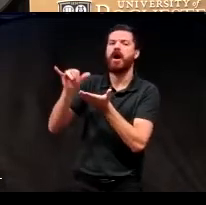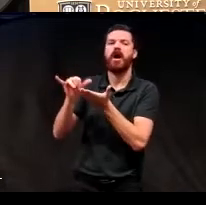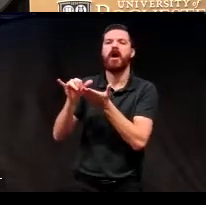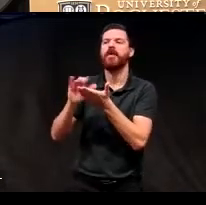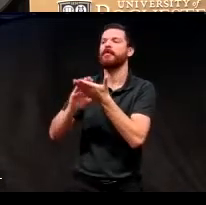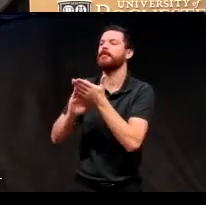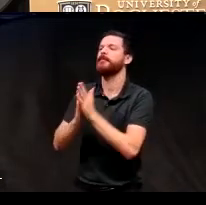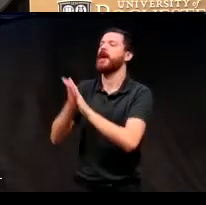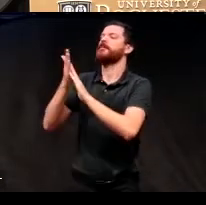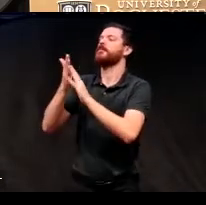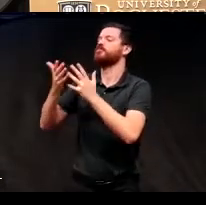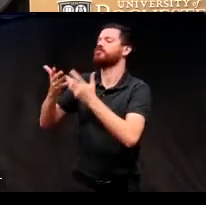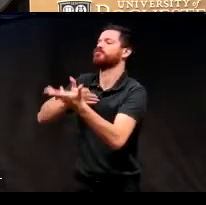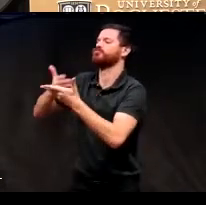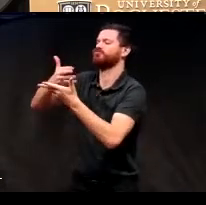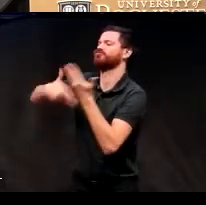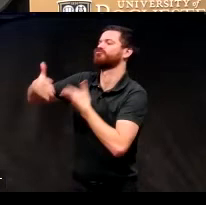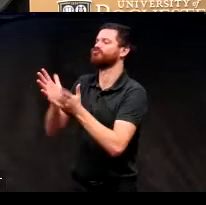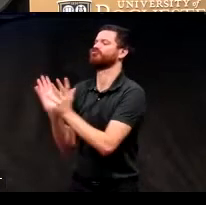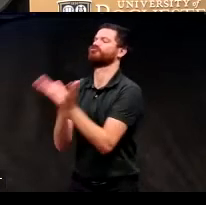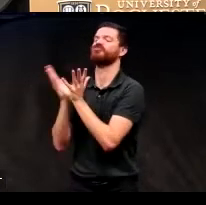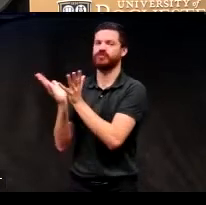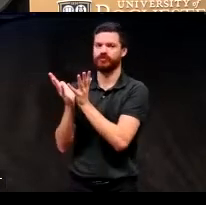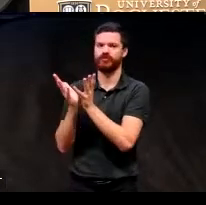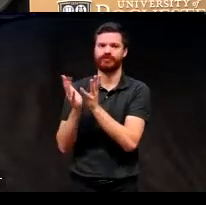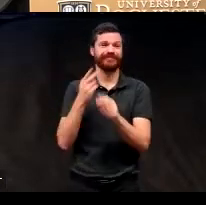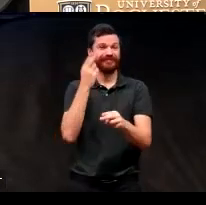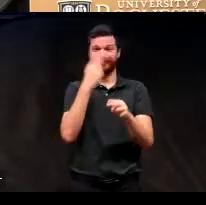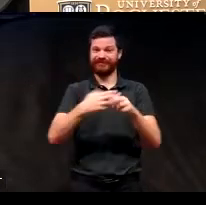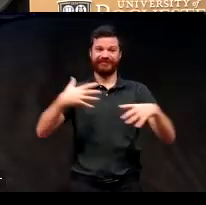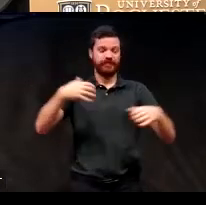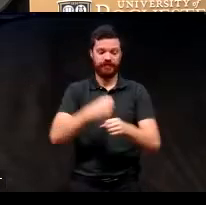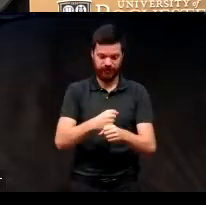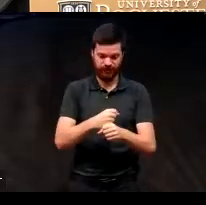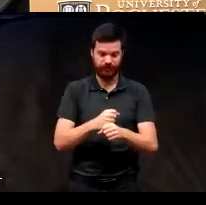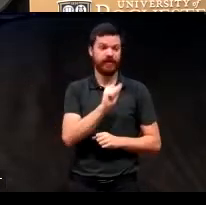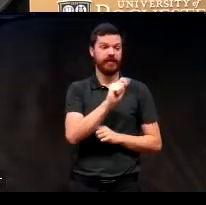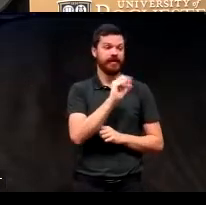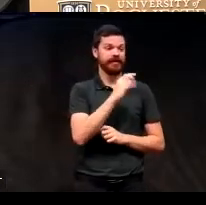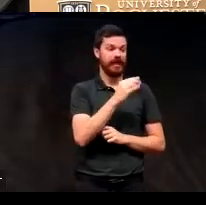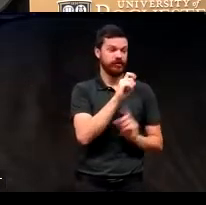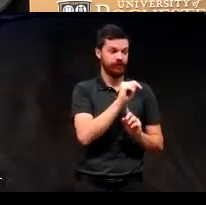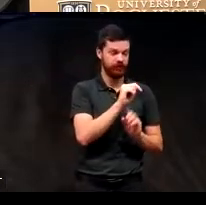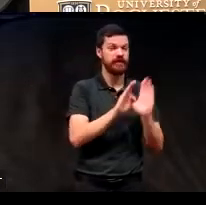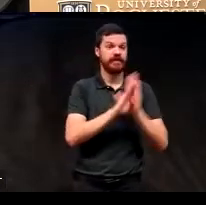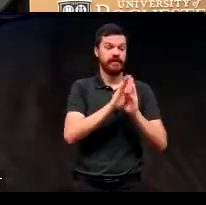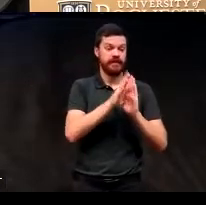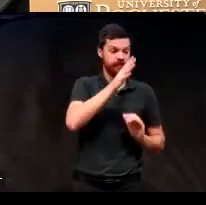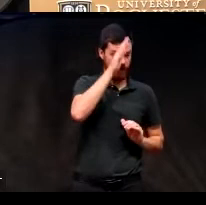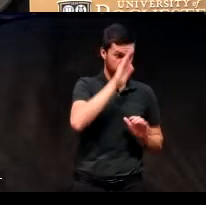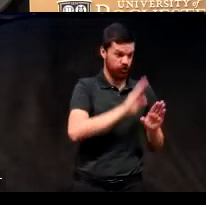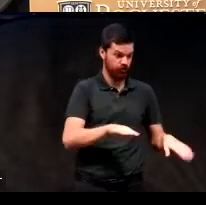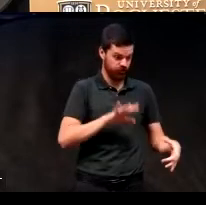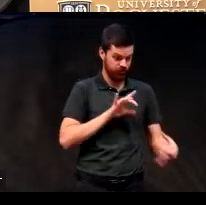social interaction between individuals. So as a quick recap, attachment is the development of that parent-child